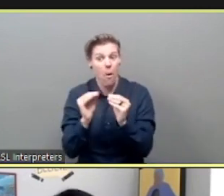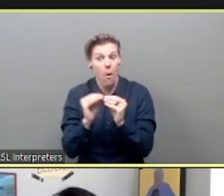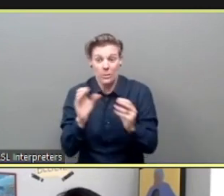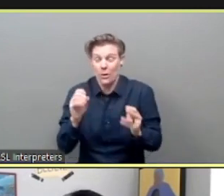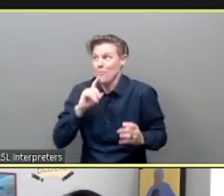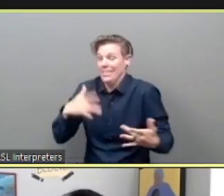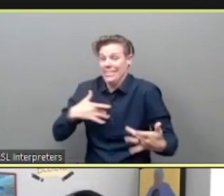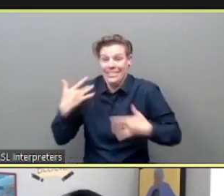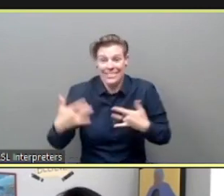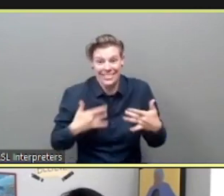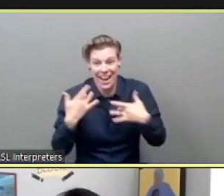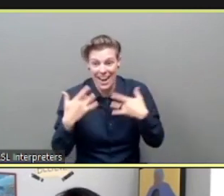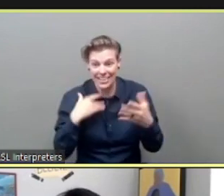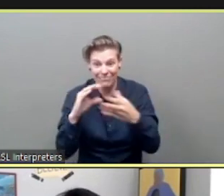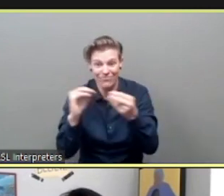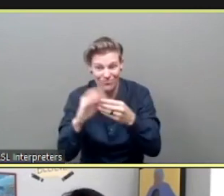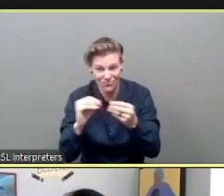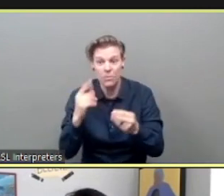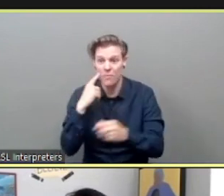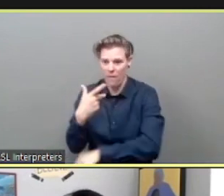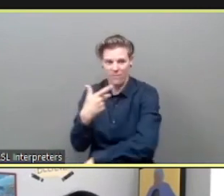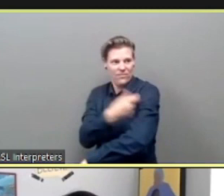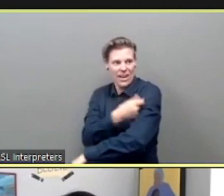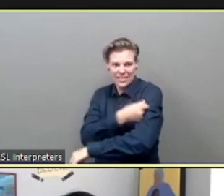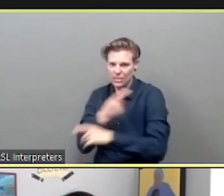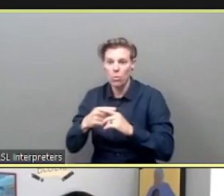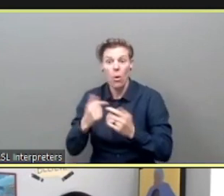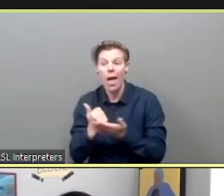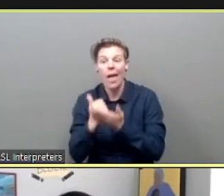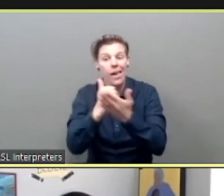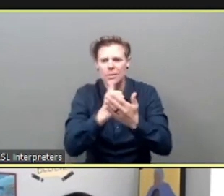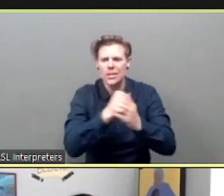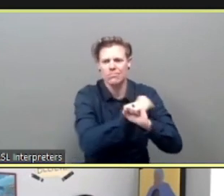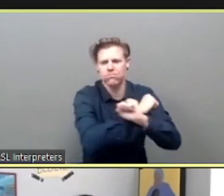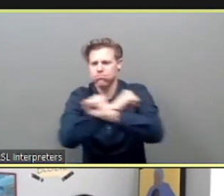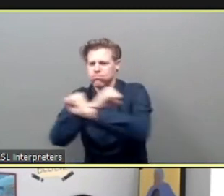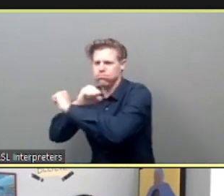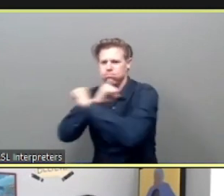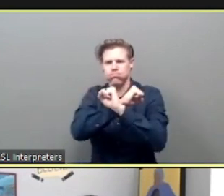more is another death we can potentially prevent. Next slide.